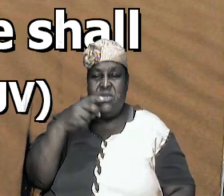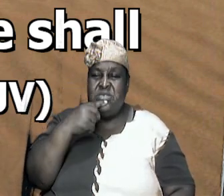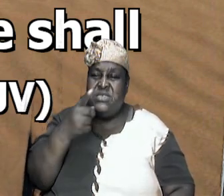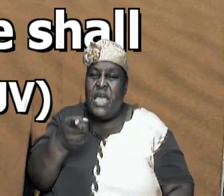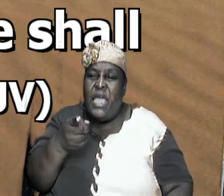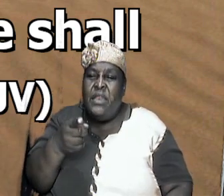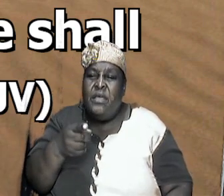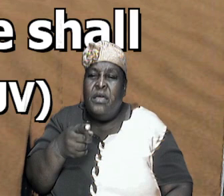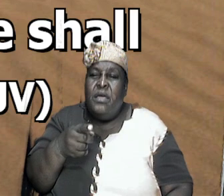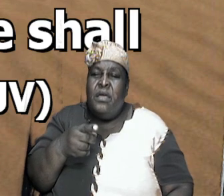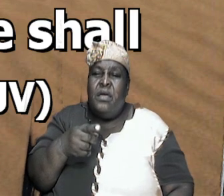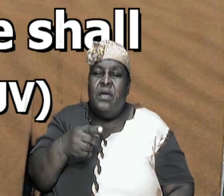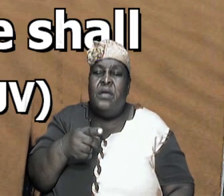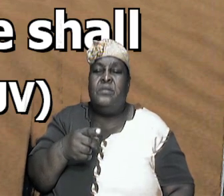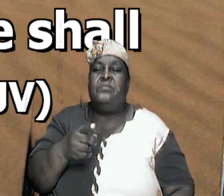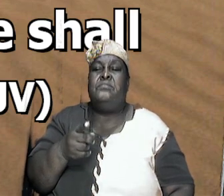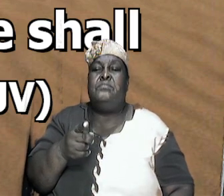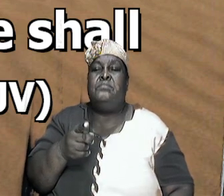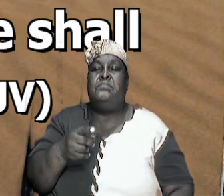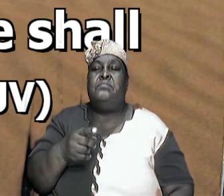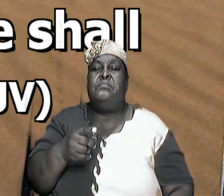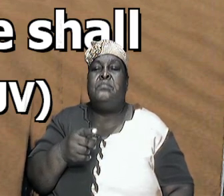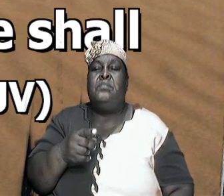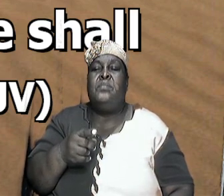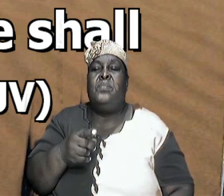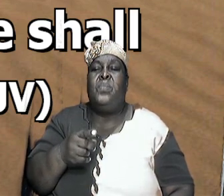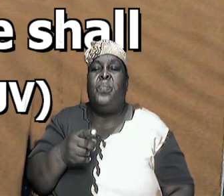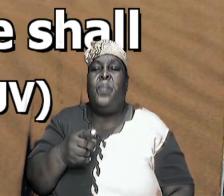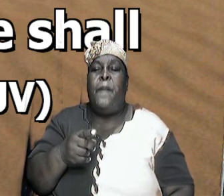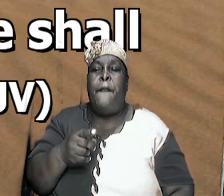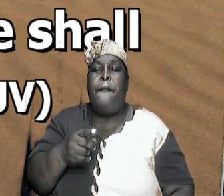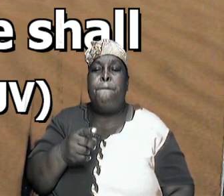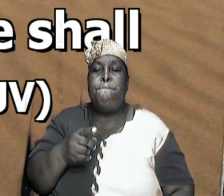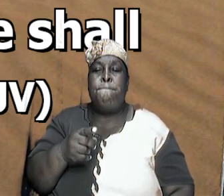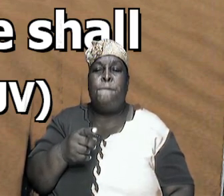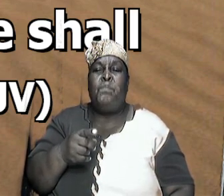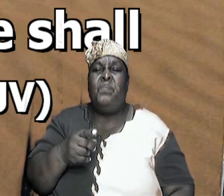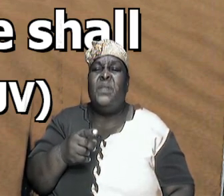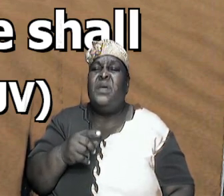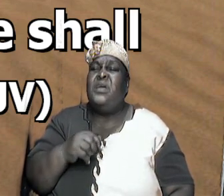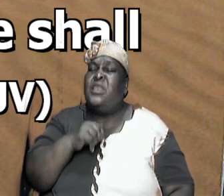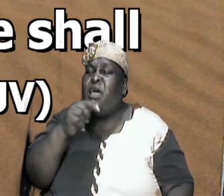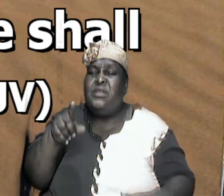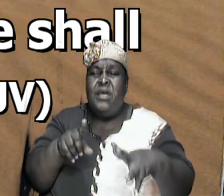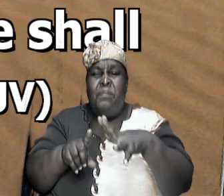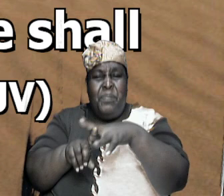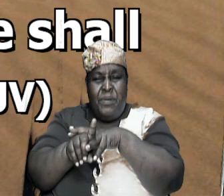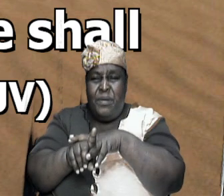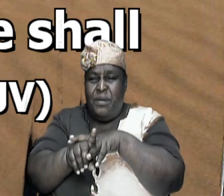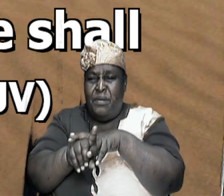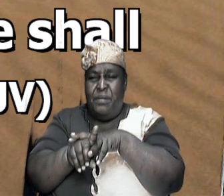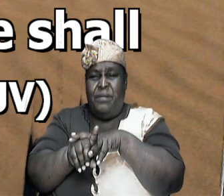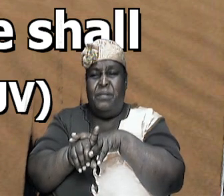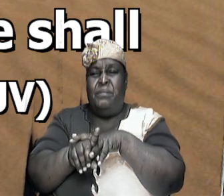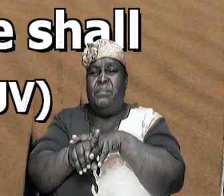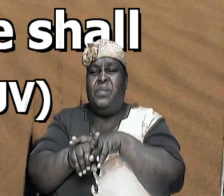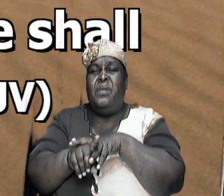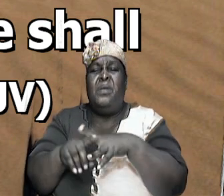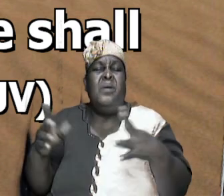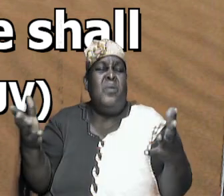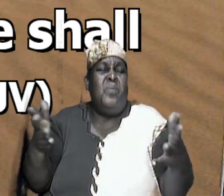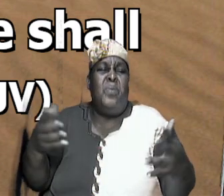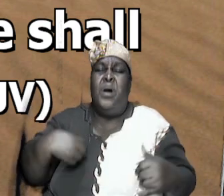John is saying, John the beloved, I believe, is saying that, you know, it does not yet appear what